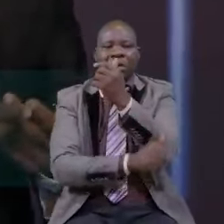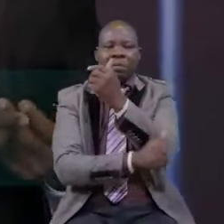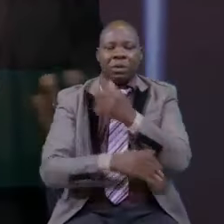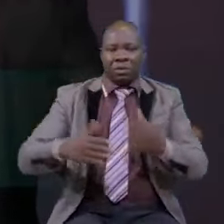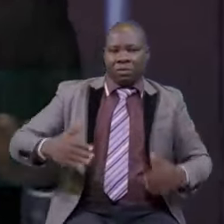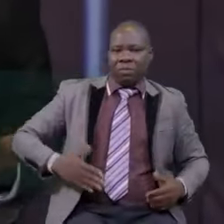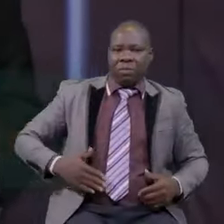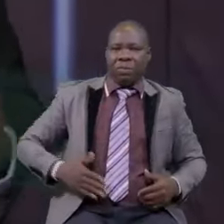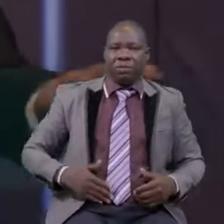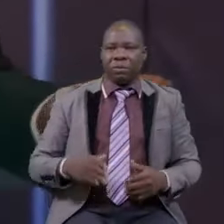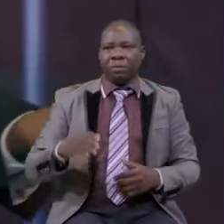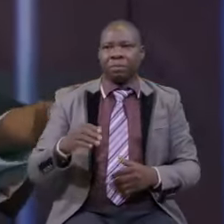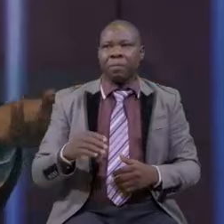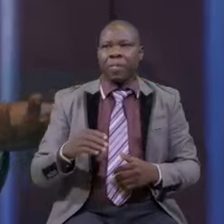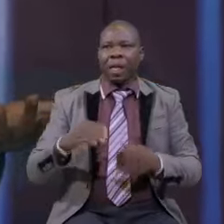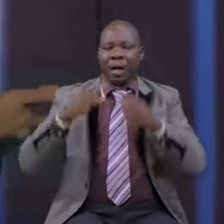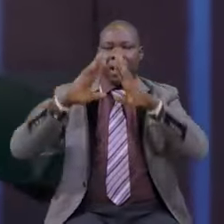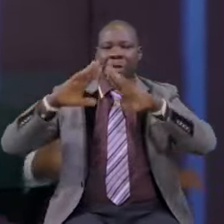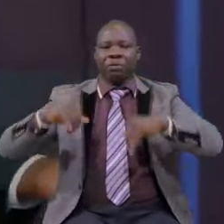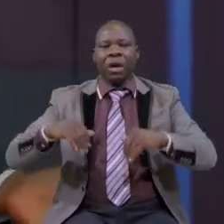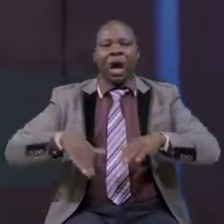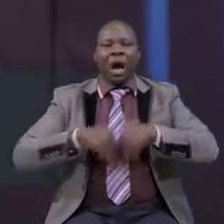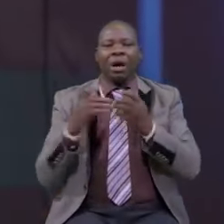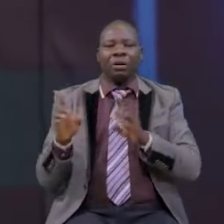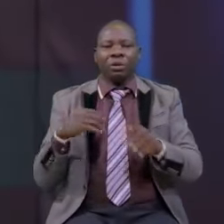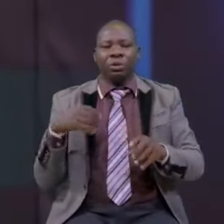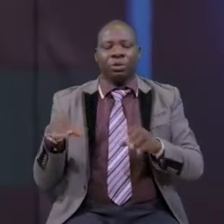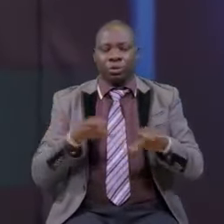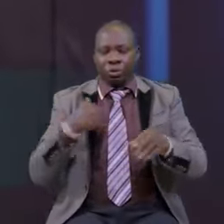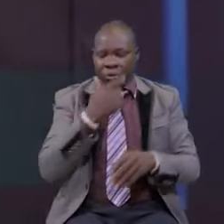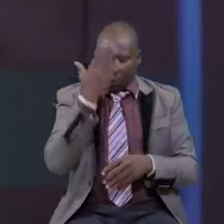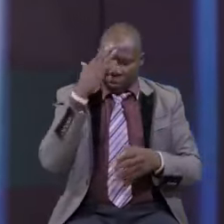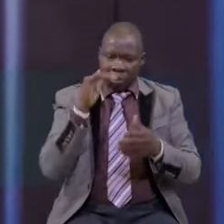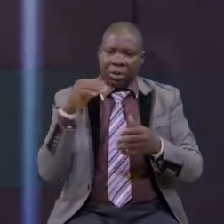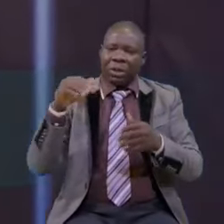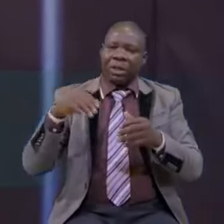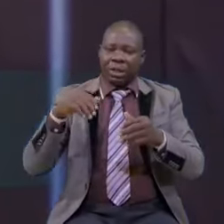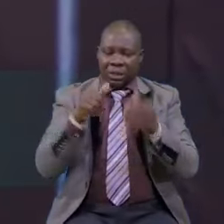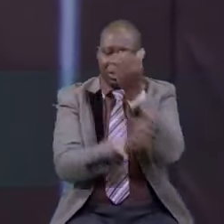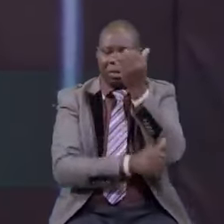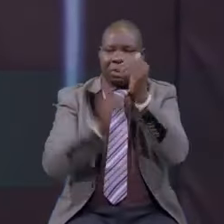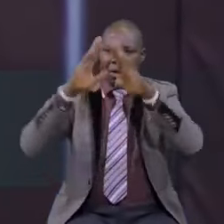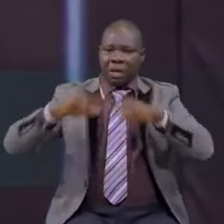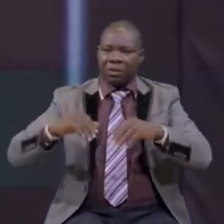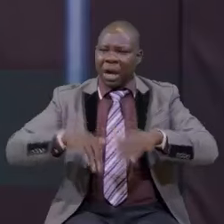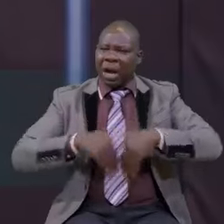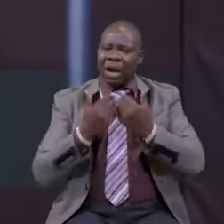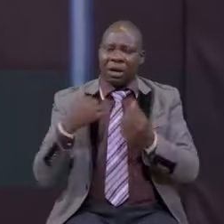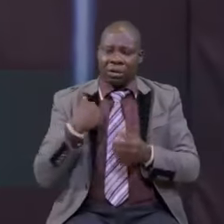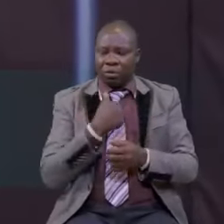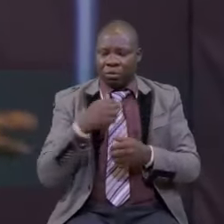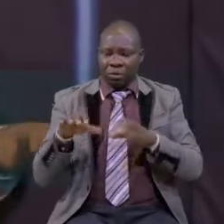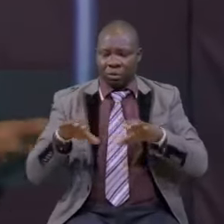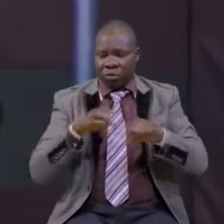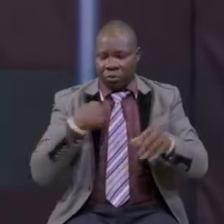is Abraham's bosom? How will you know there is paradise? How would you know there is heaven without the Bible revealing that to